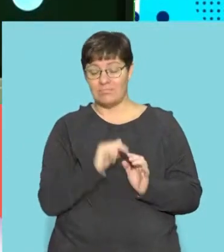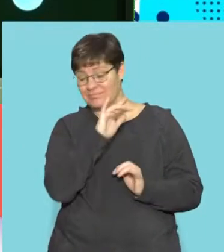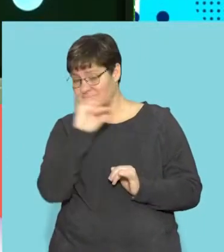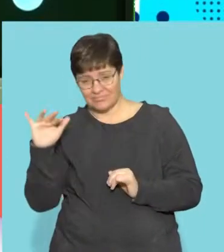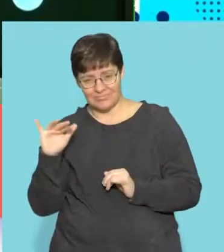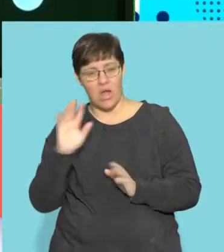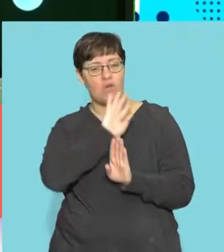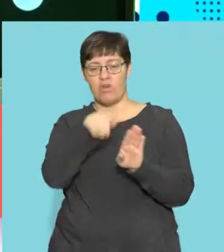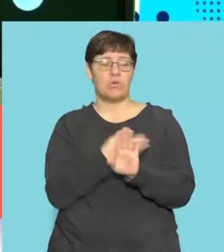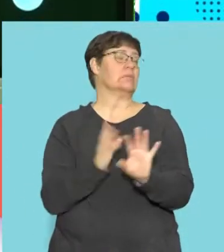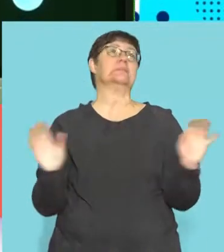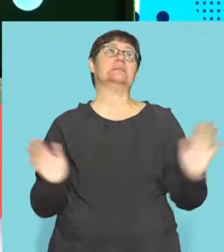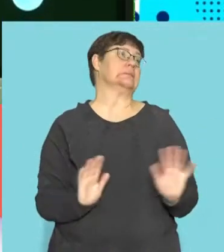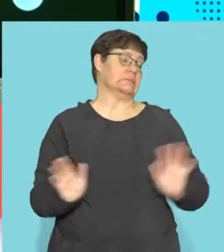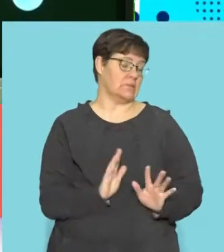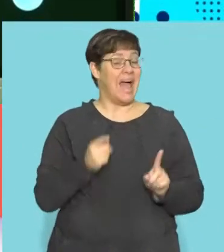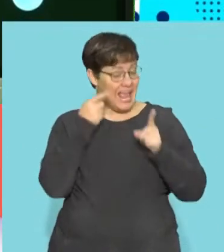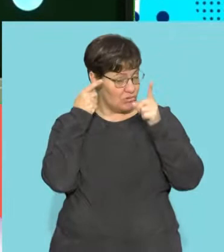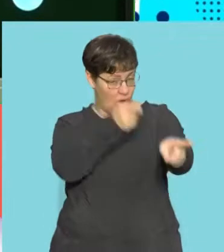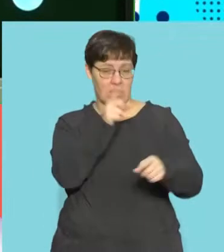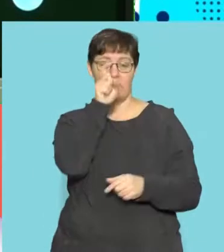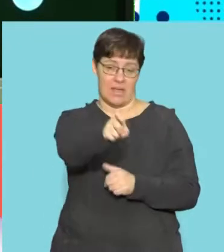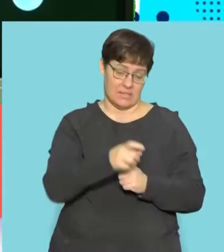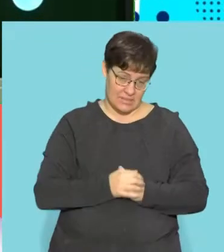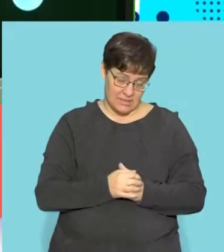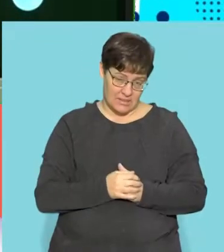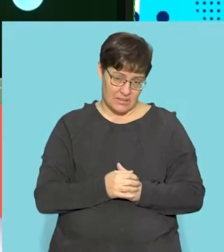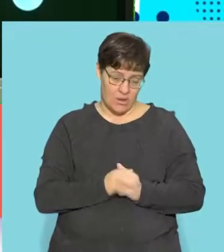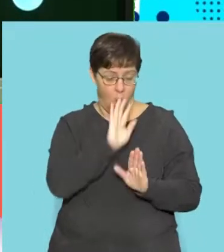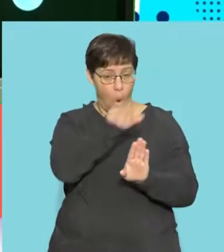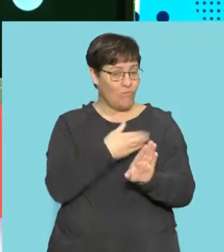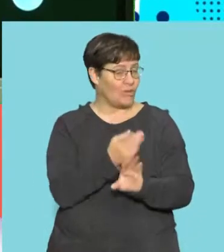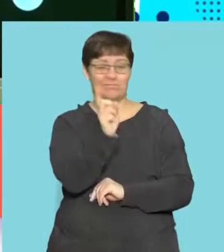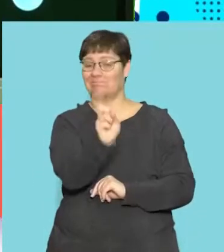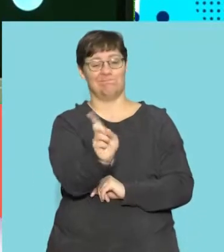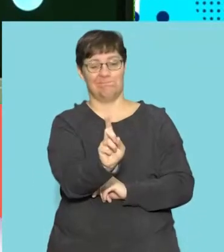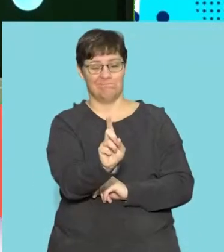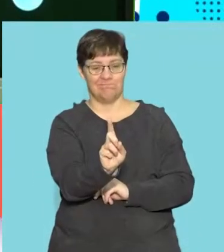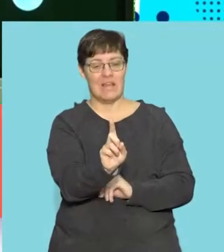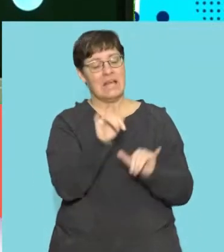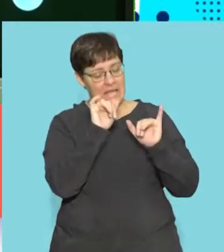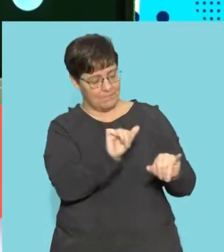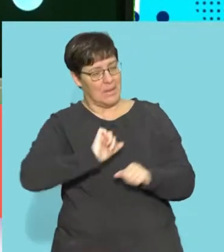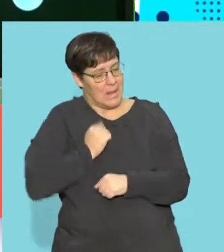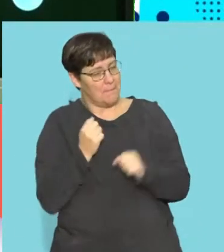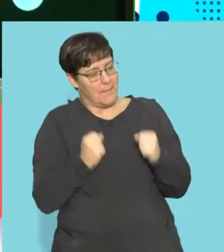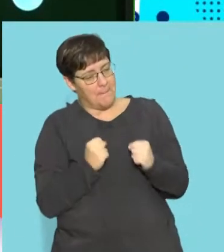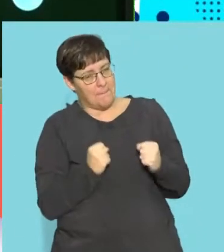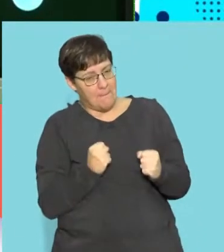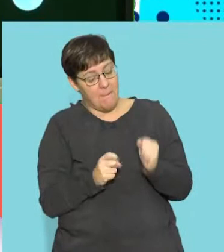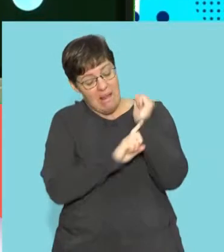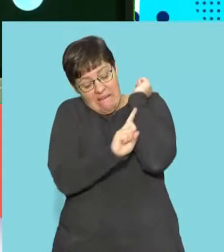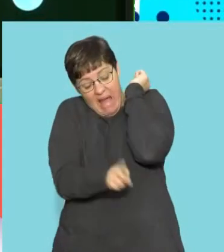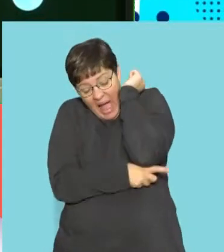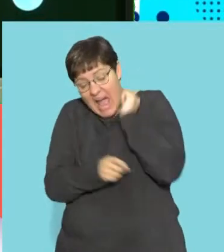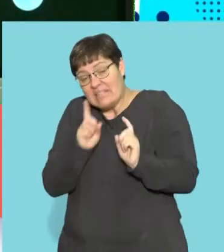off. That's one of the instructions that we give you, that you don't round off your answers until you get to the very